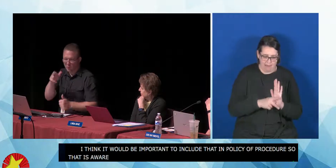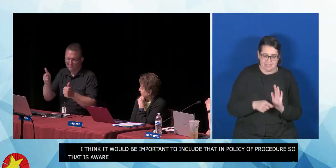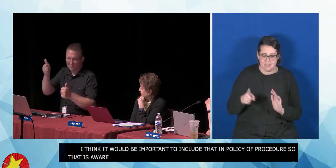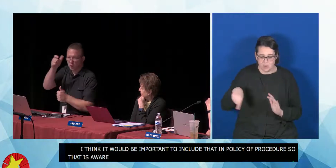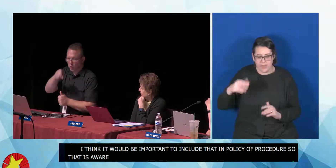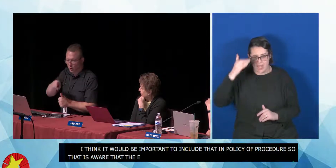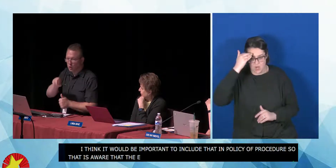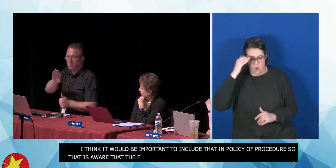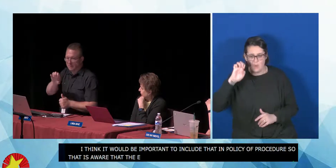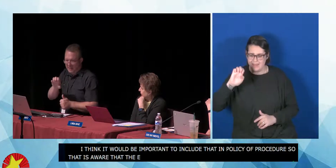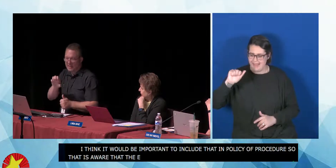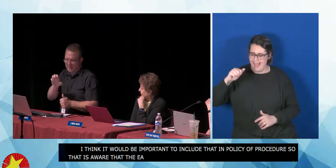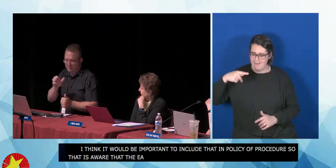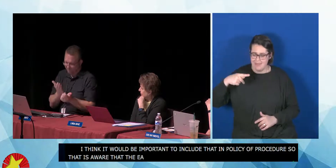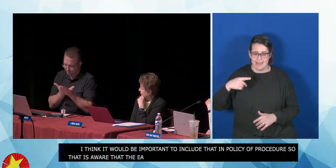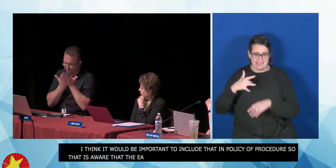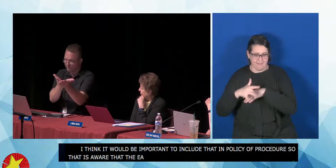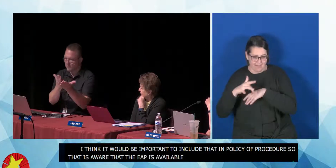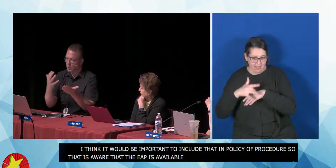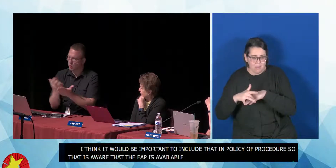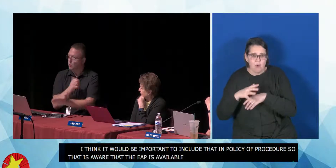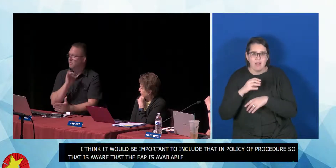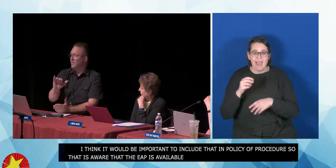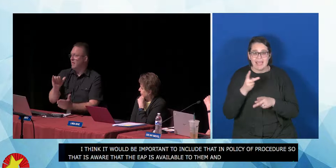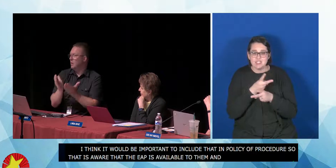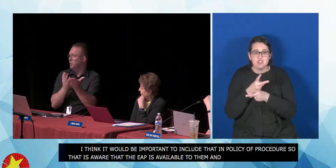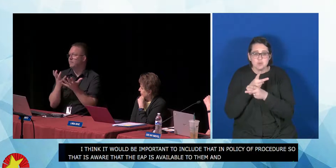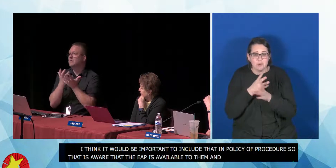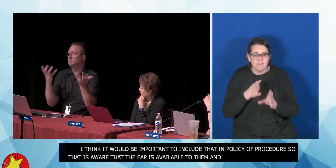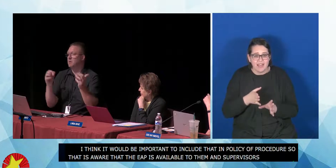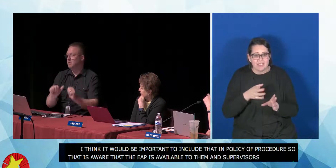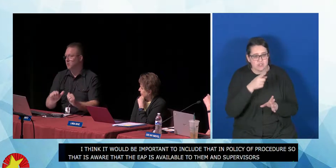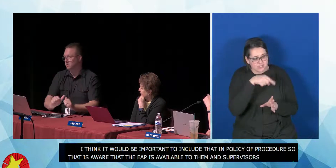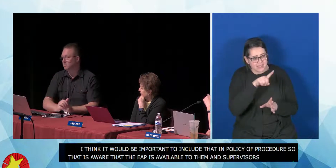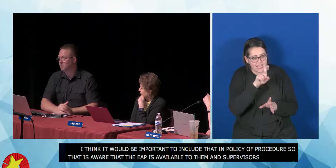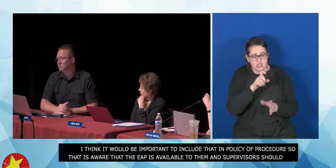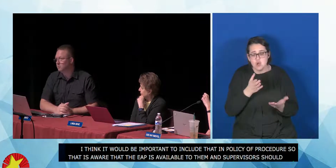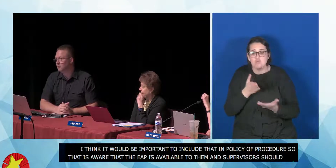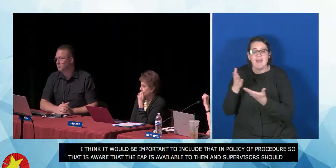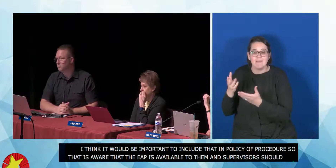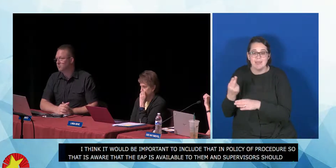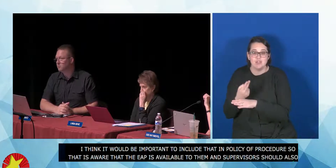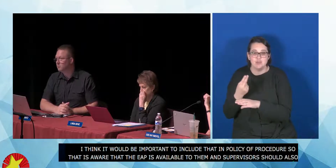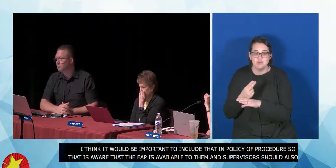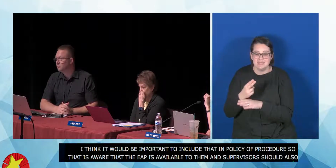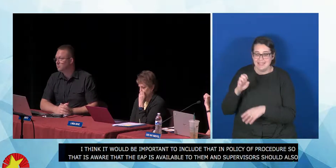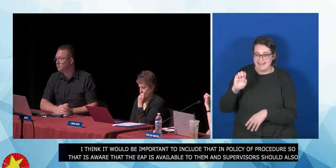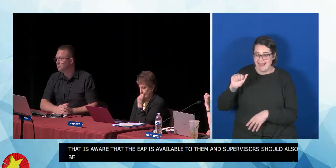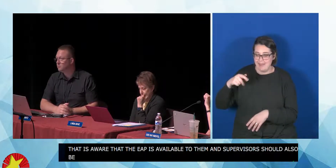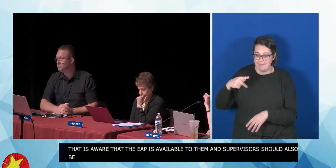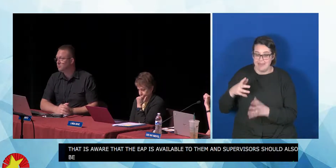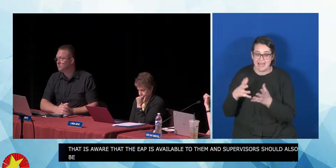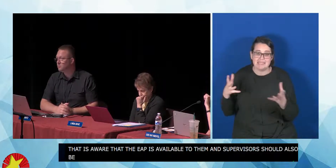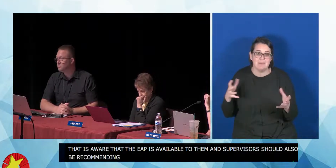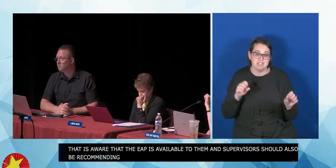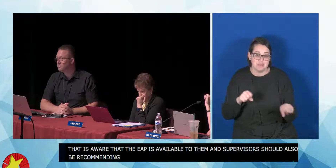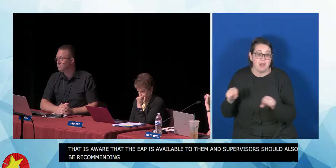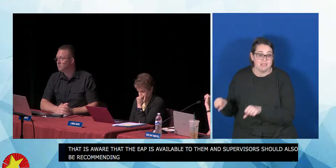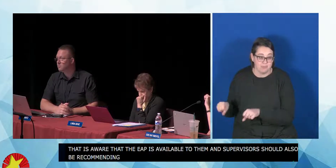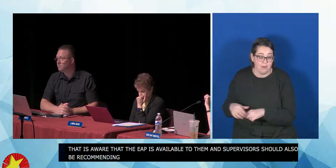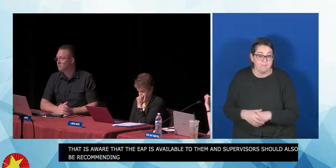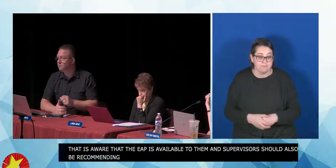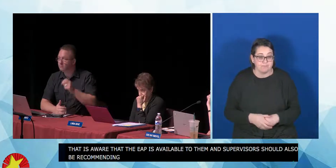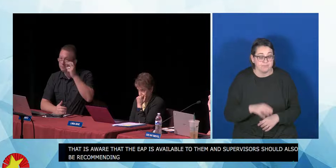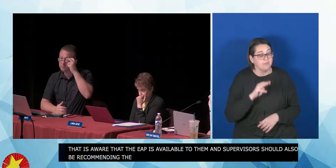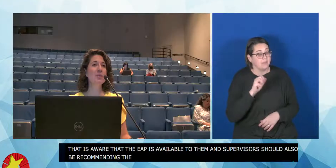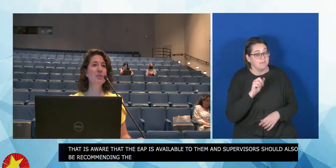them, and supervisors should also be recommending the use of EAP as much as possible.